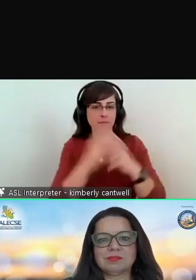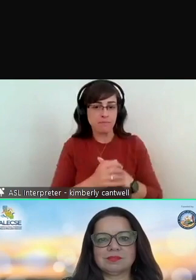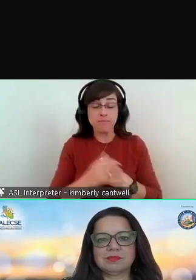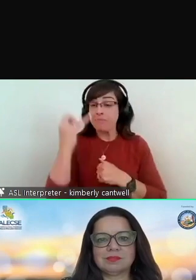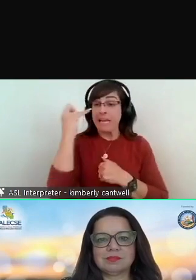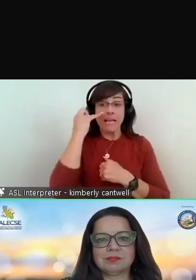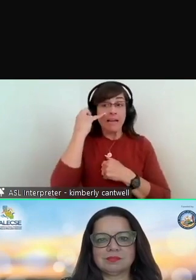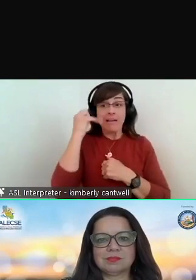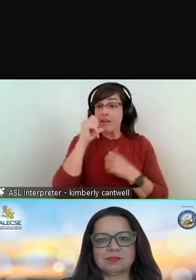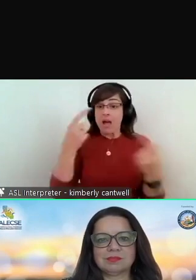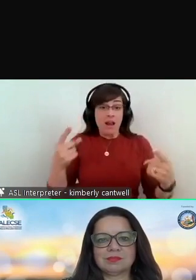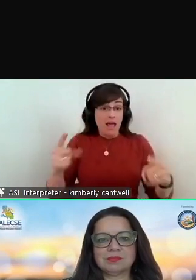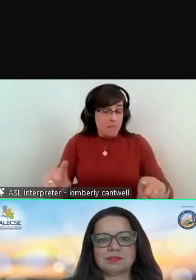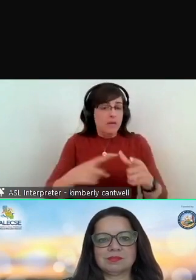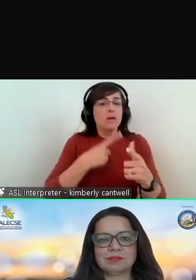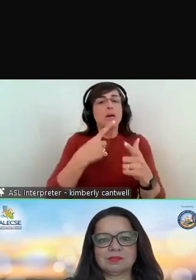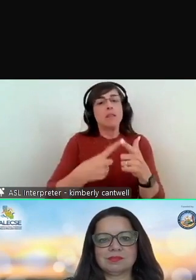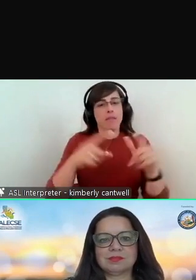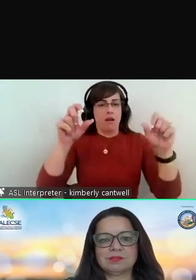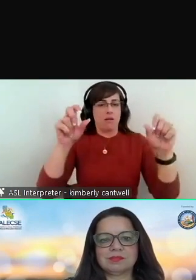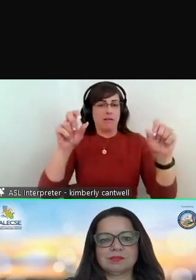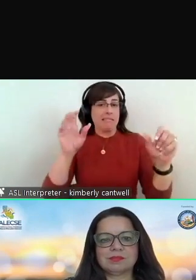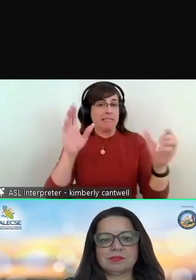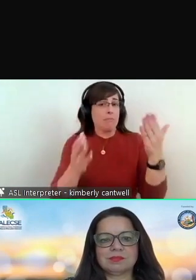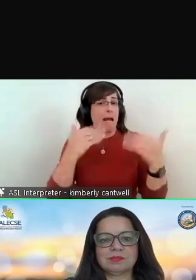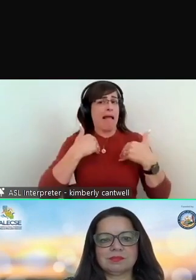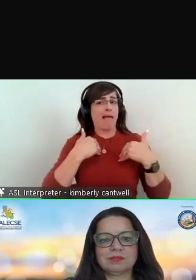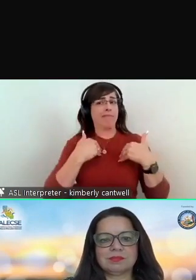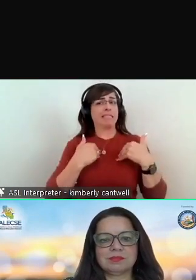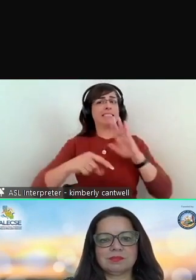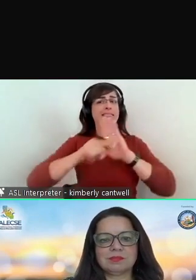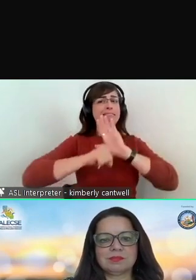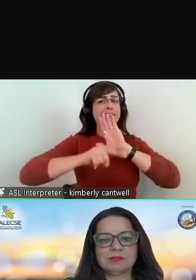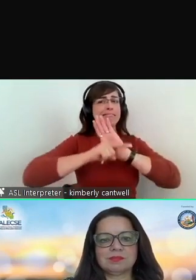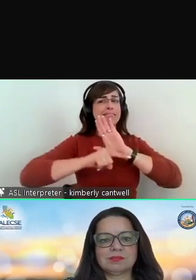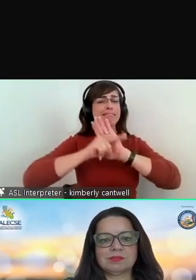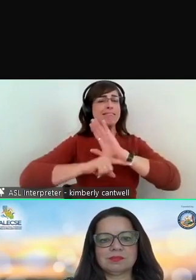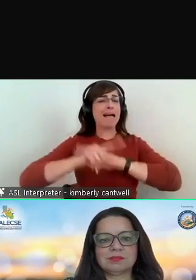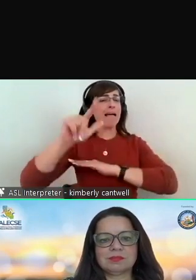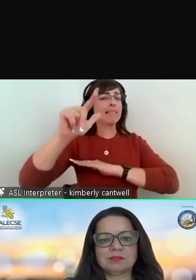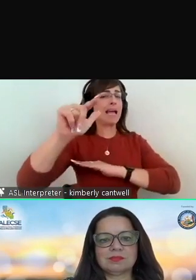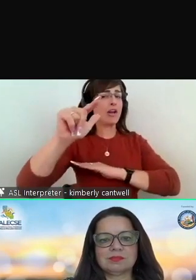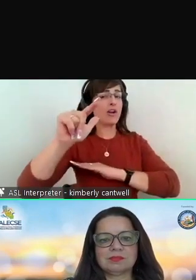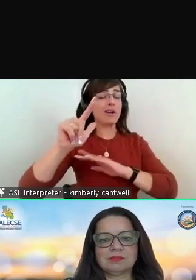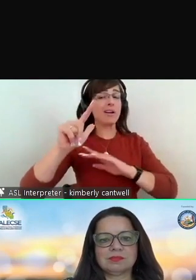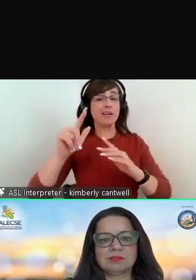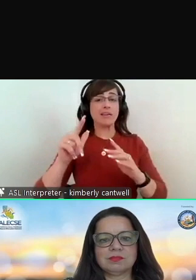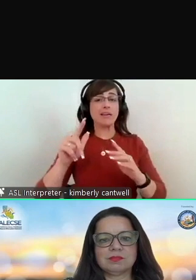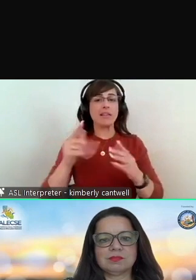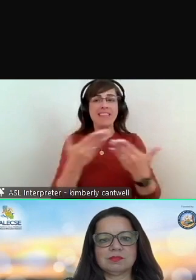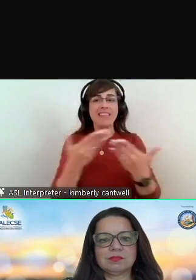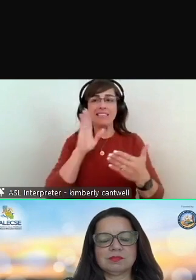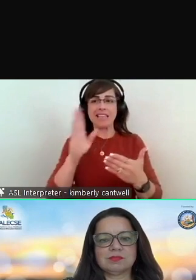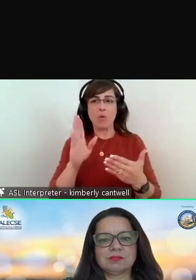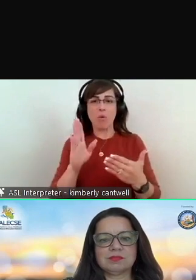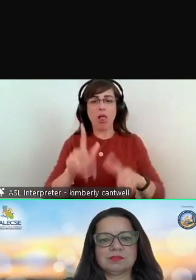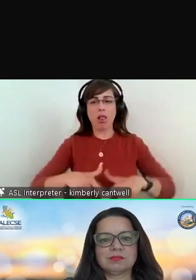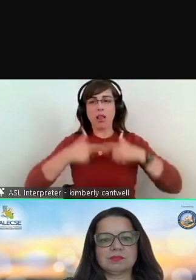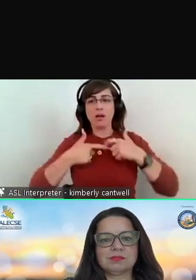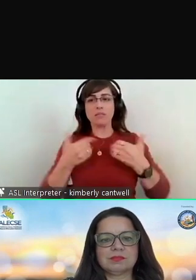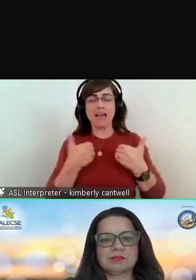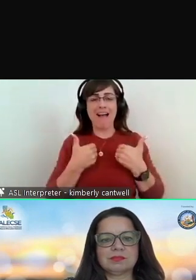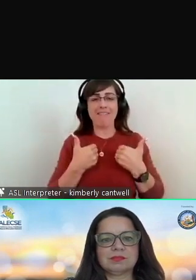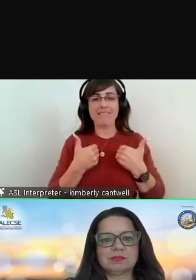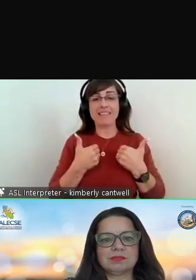that doesn't happen, you may very well have repercussions later in terms of that they will cease to have the will to explore and the will